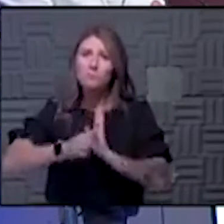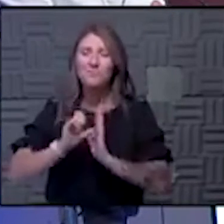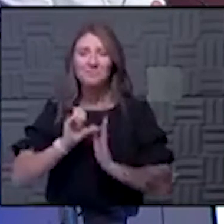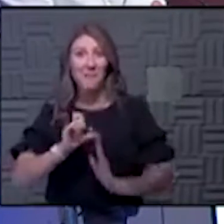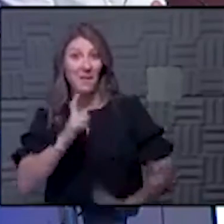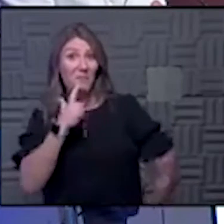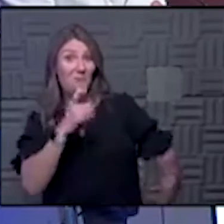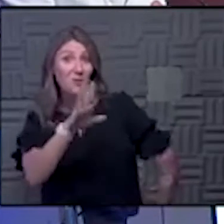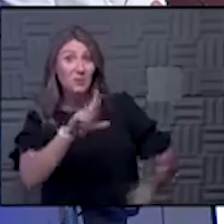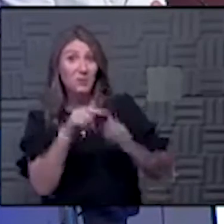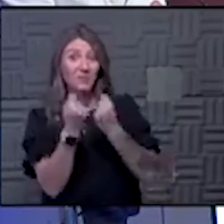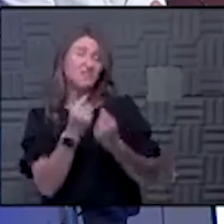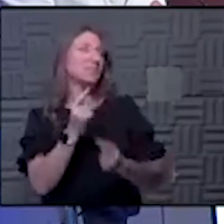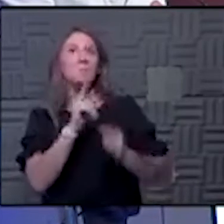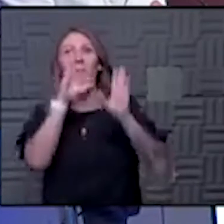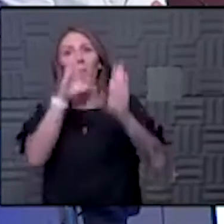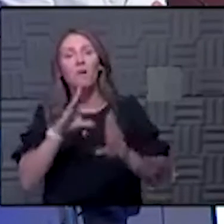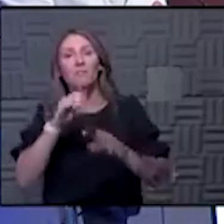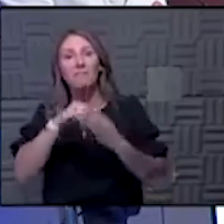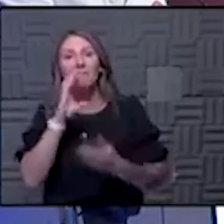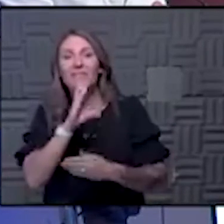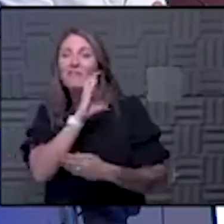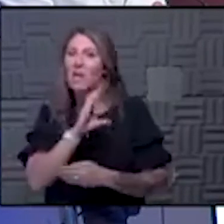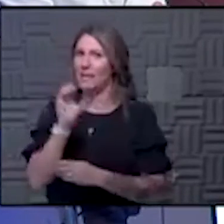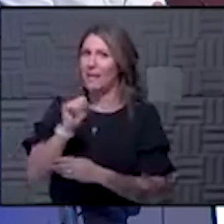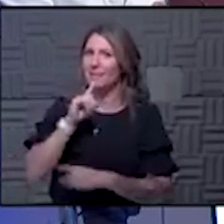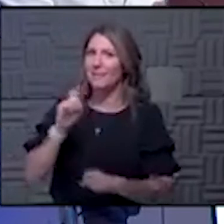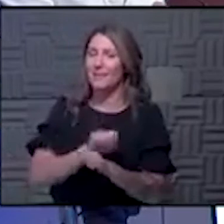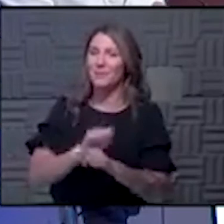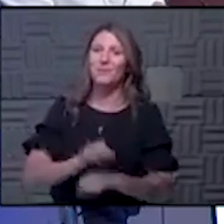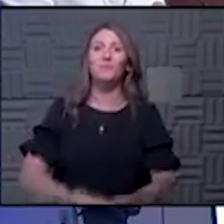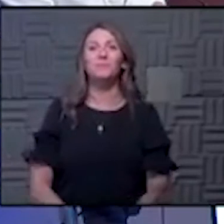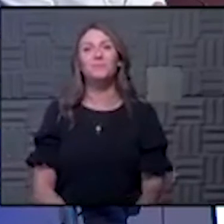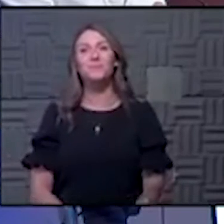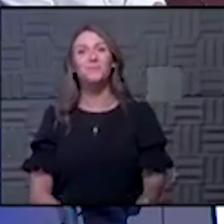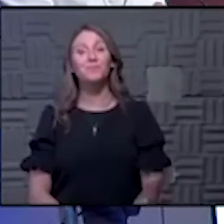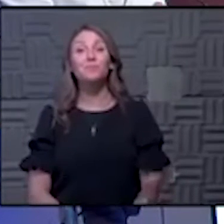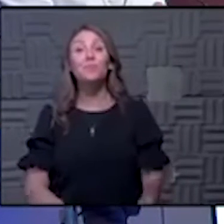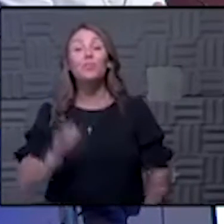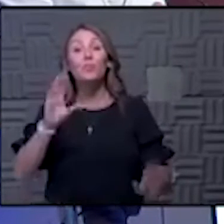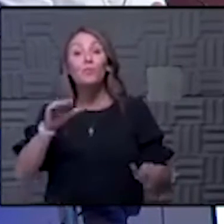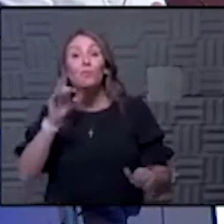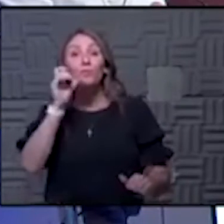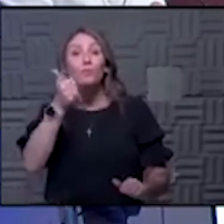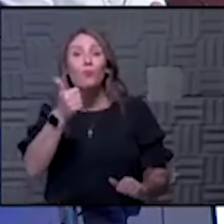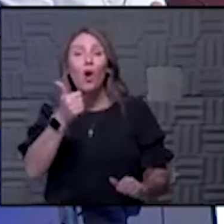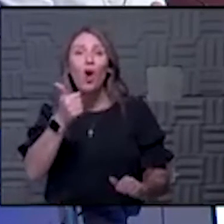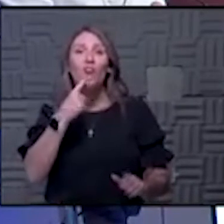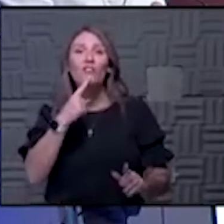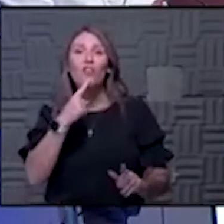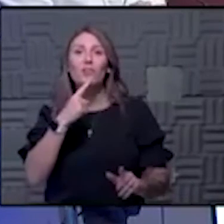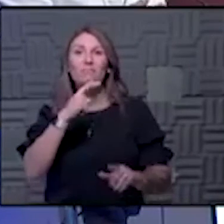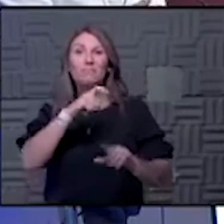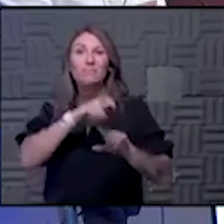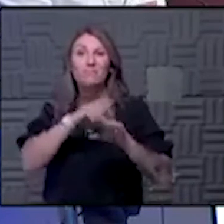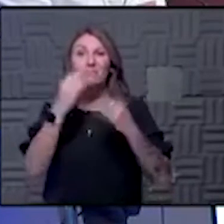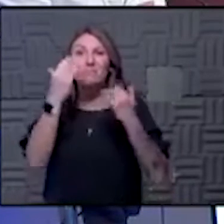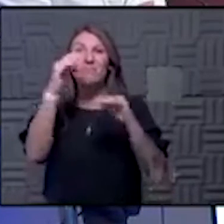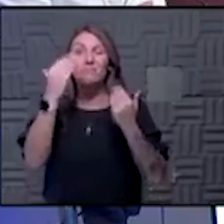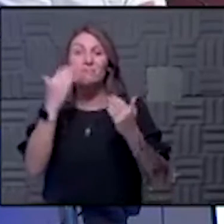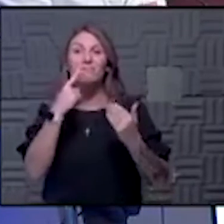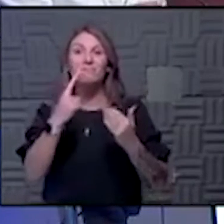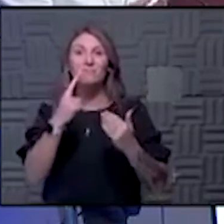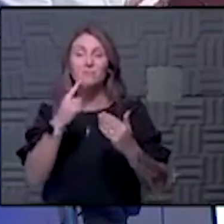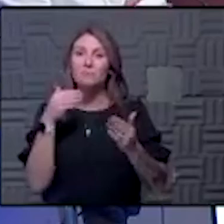cafeteria. It's been outstanding. You guys work hard at it. Yep, absolutely. So, hey, tomorrow a deadline is fast approaching for nursing homes